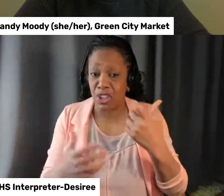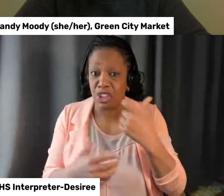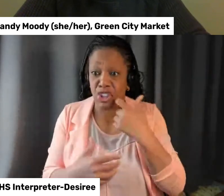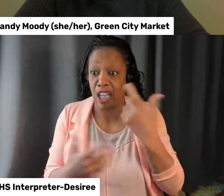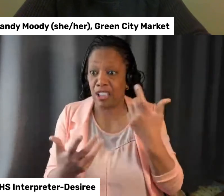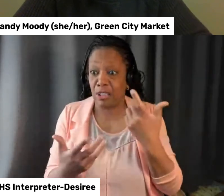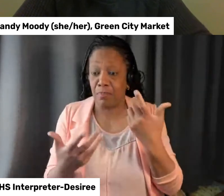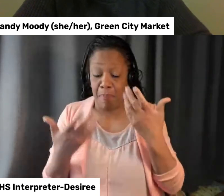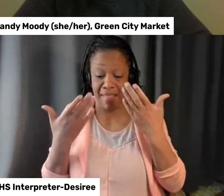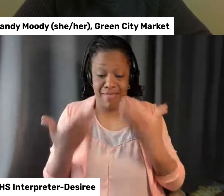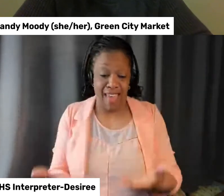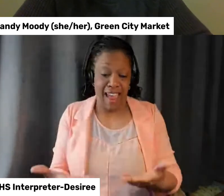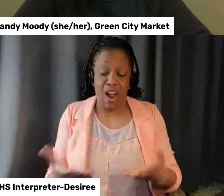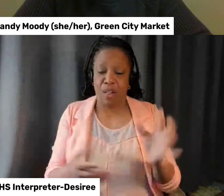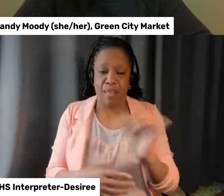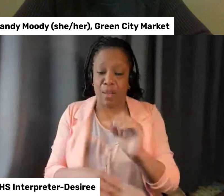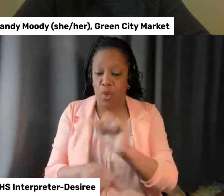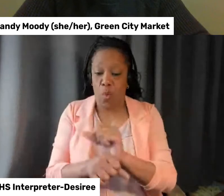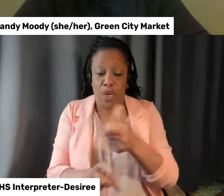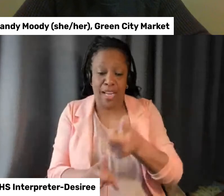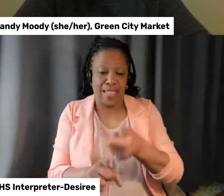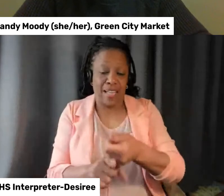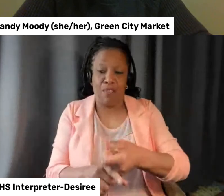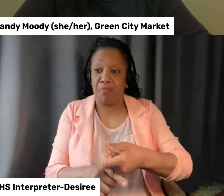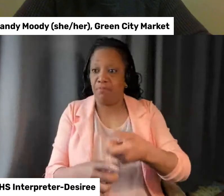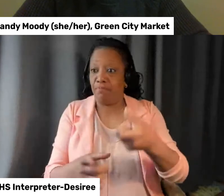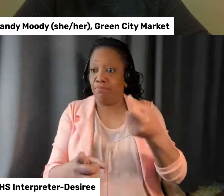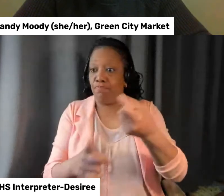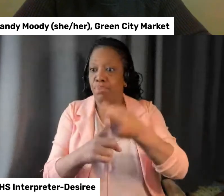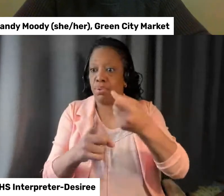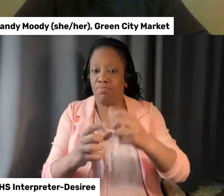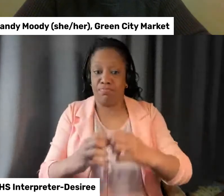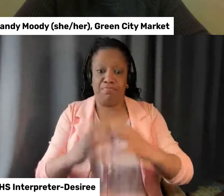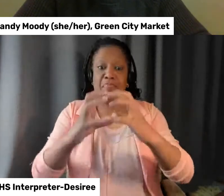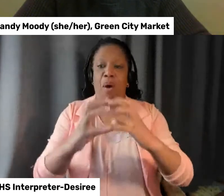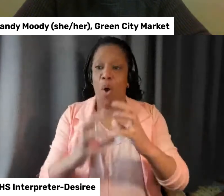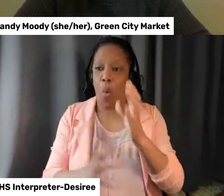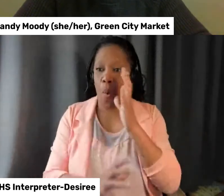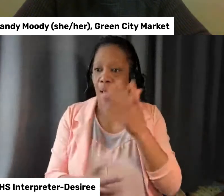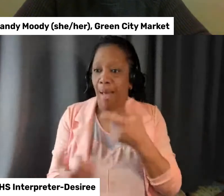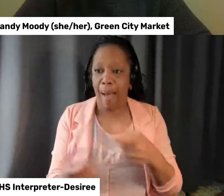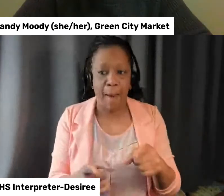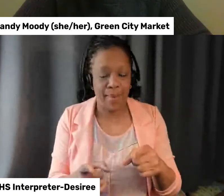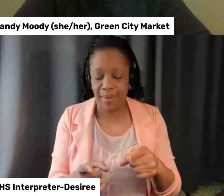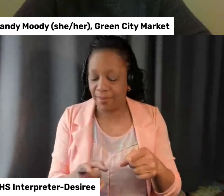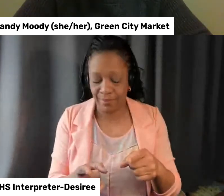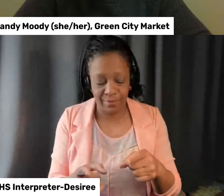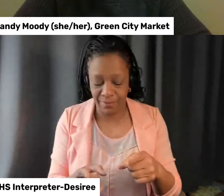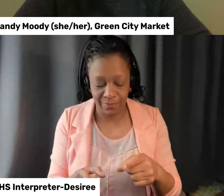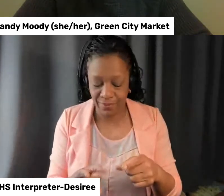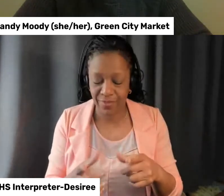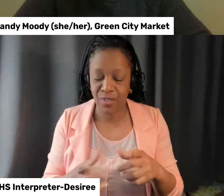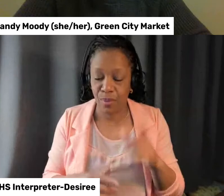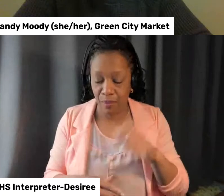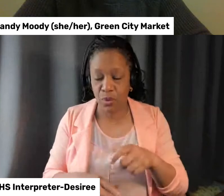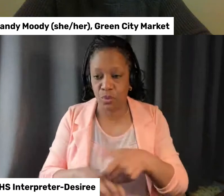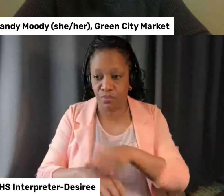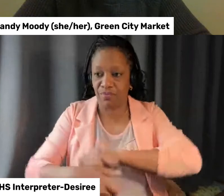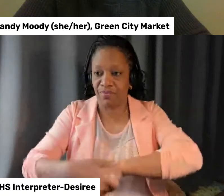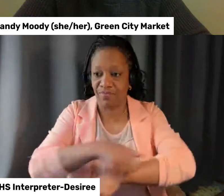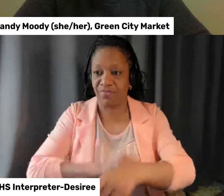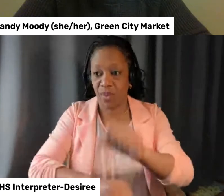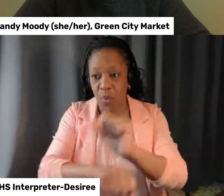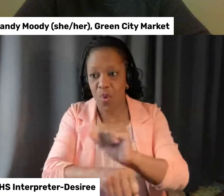And, we're all back in the back room over here driving ourselves to distraction to make it happen.